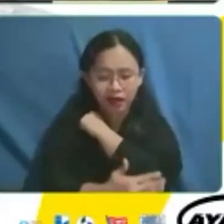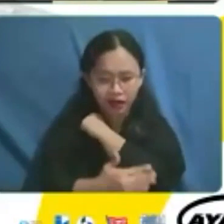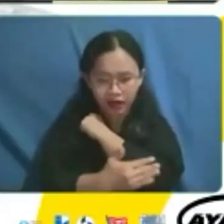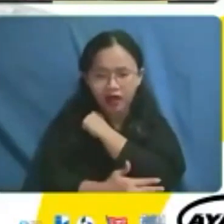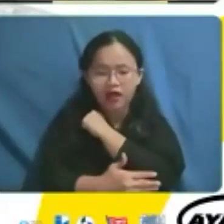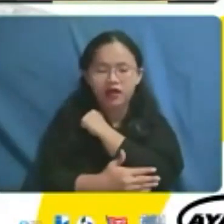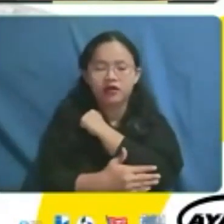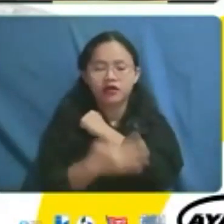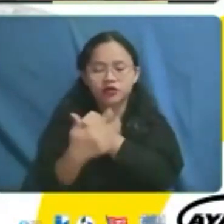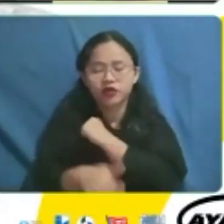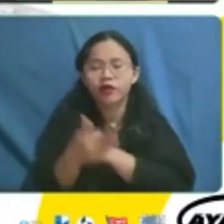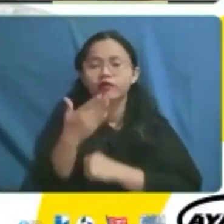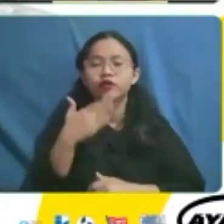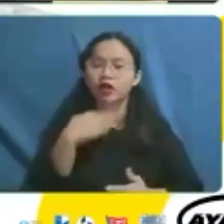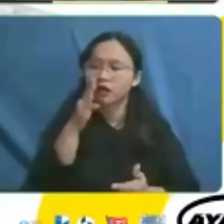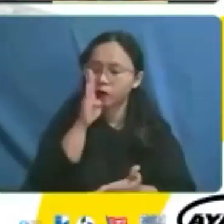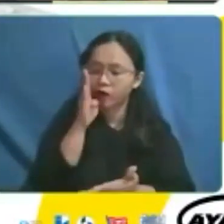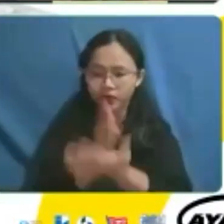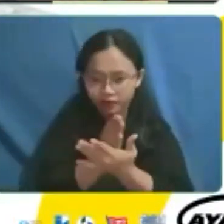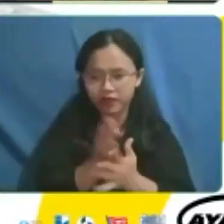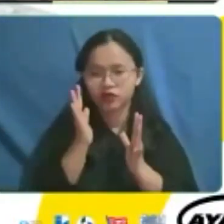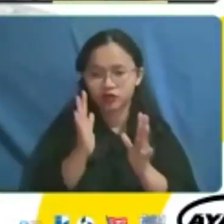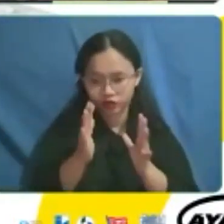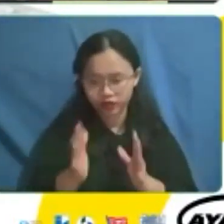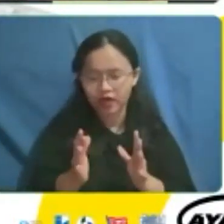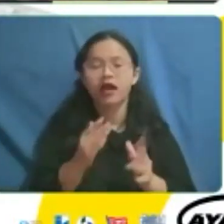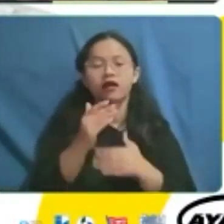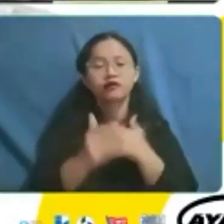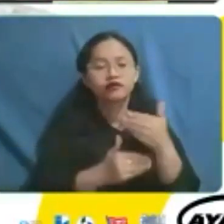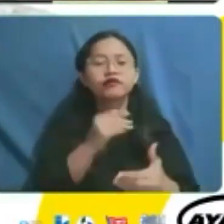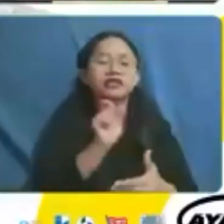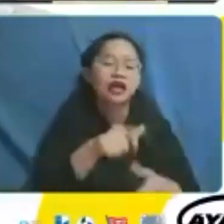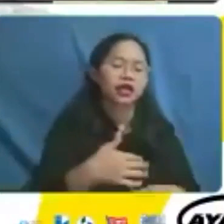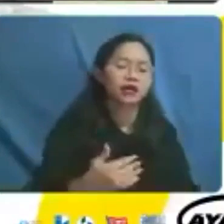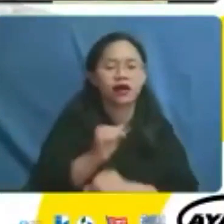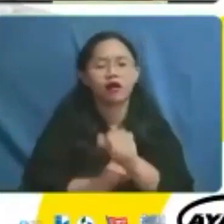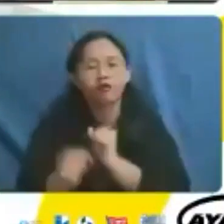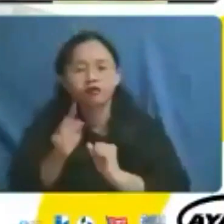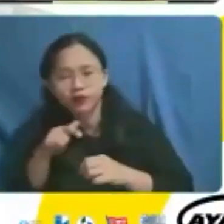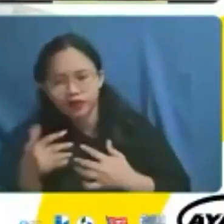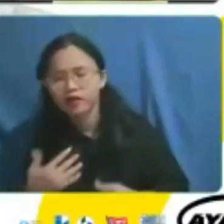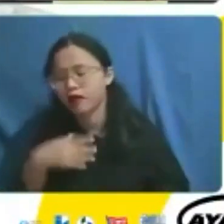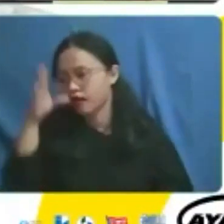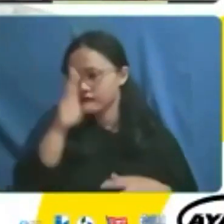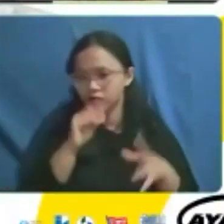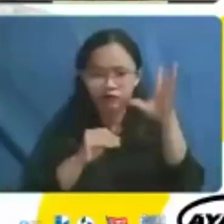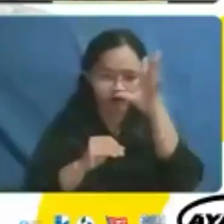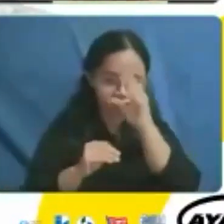importantly, beyond the commitments that are made, what can we do to make sure that we can use data to